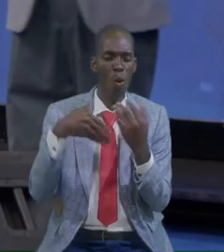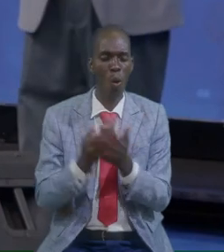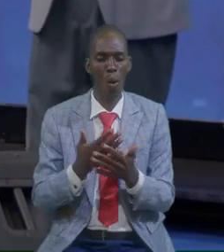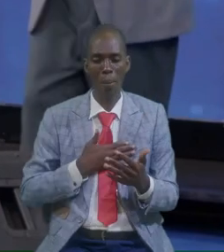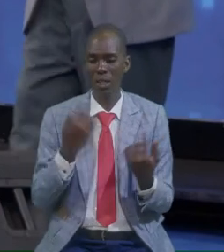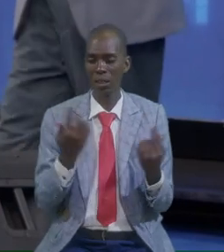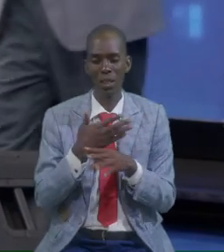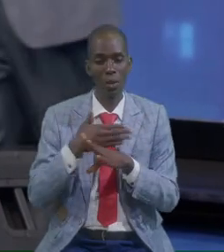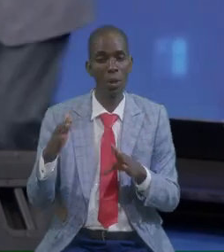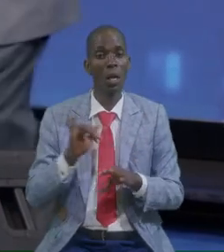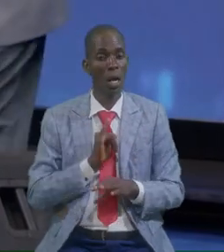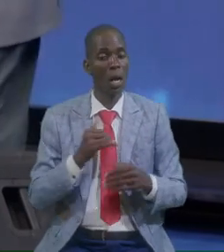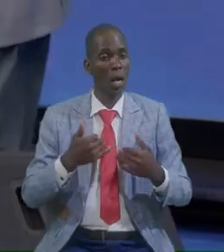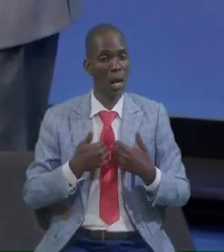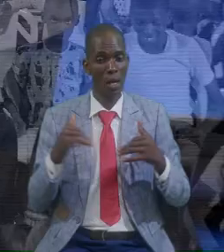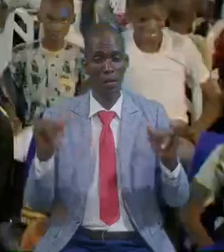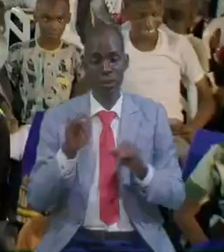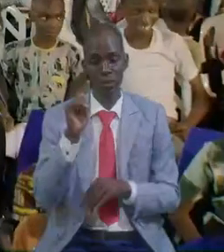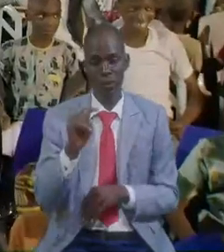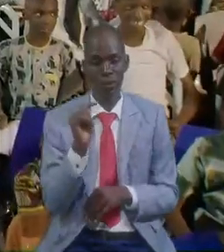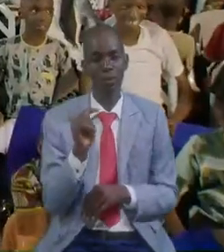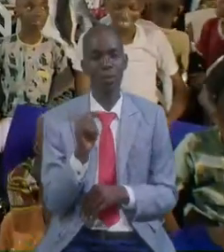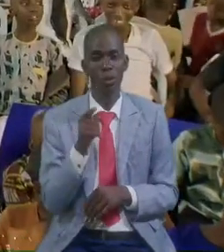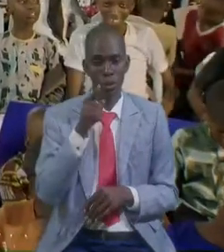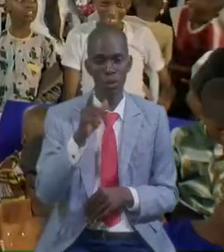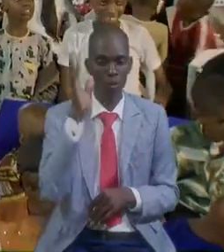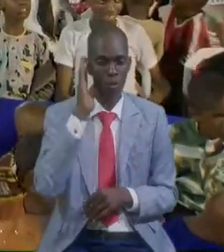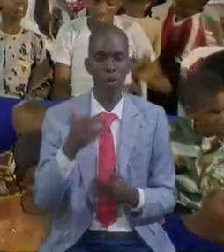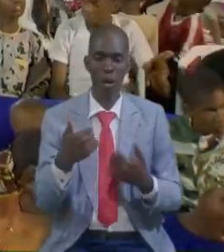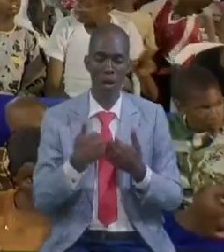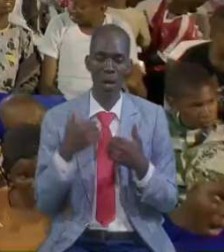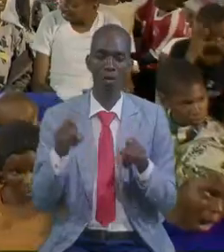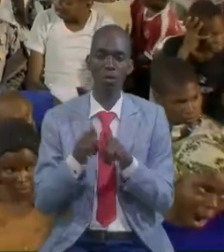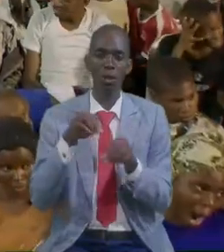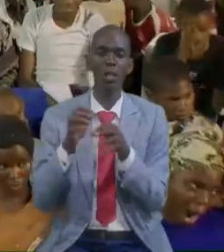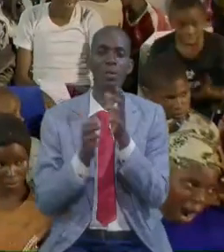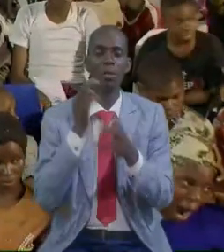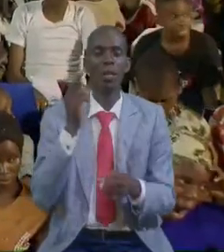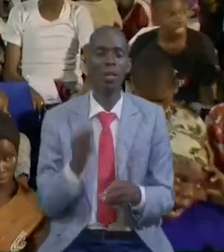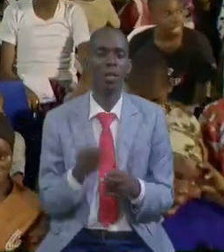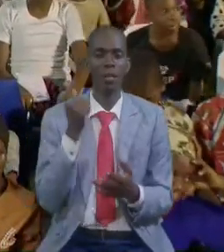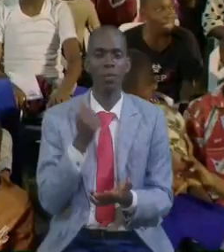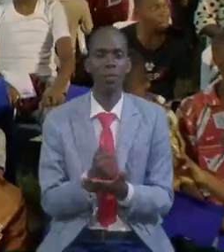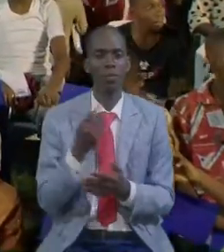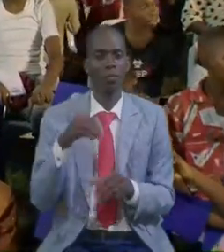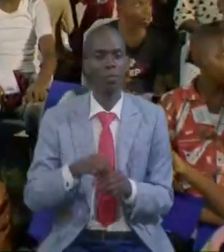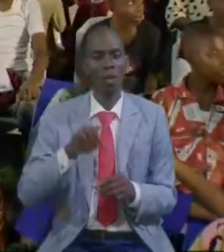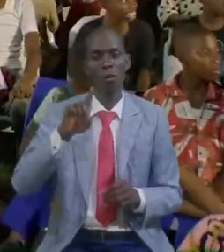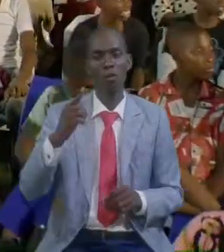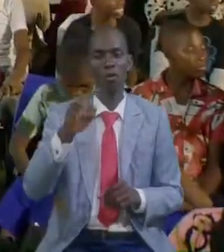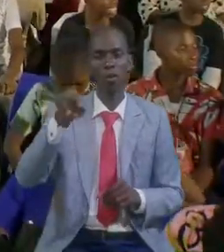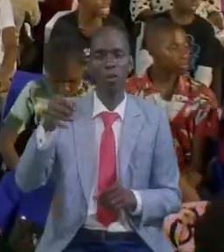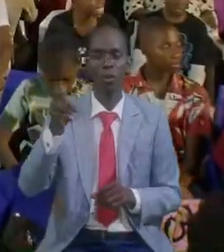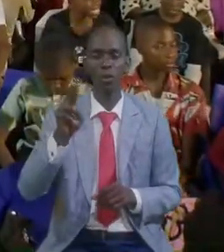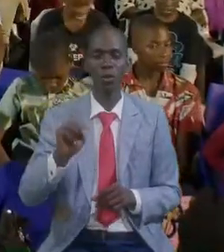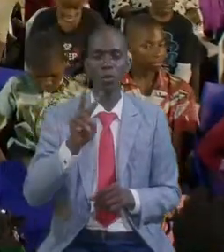same testimony you will have in Jesus' name. Look at 1 John chapter